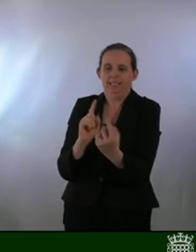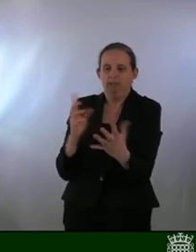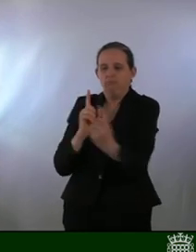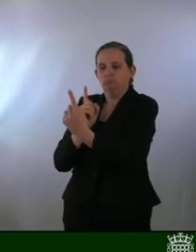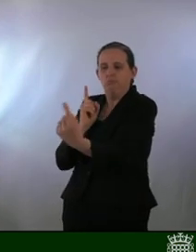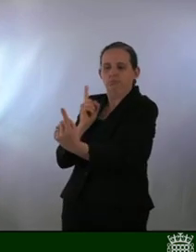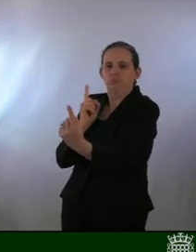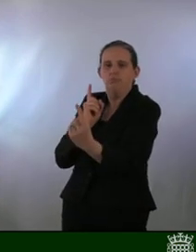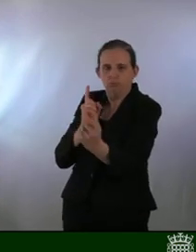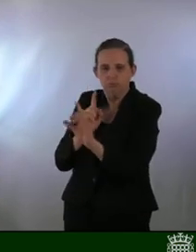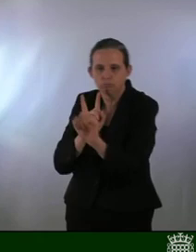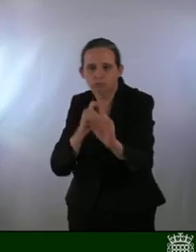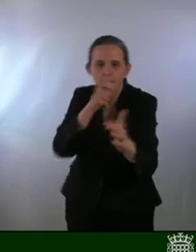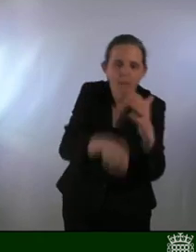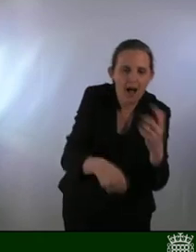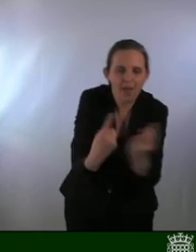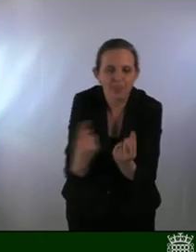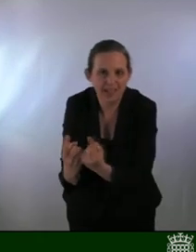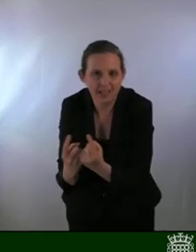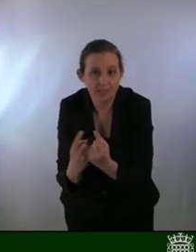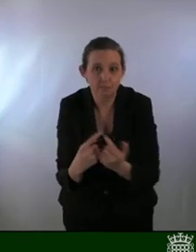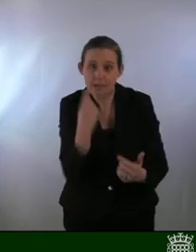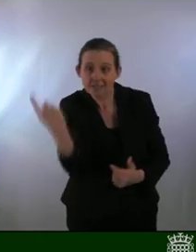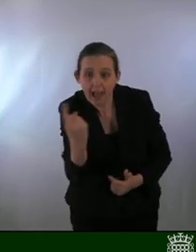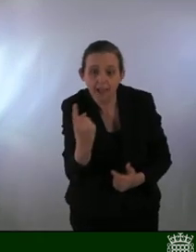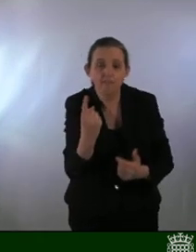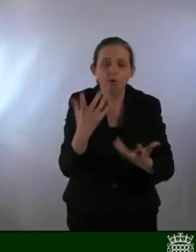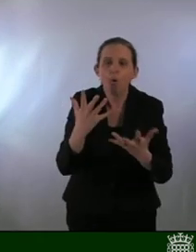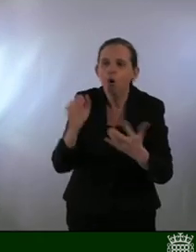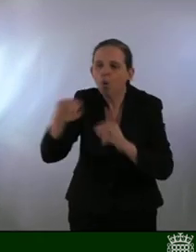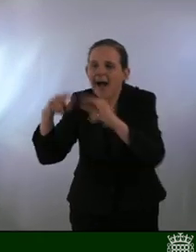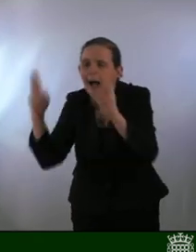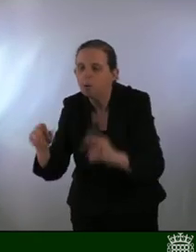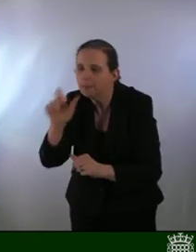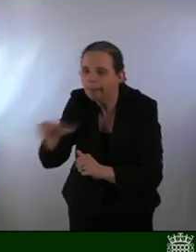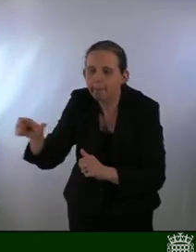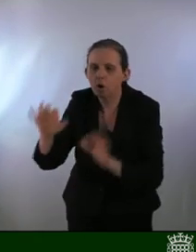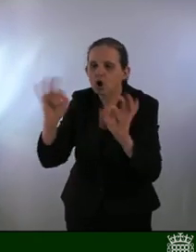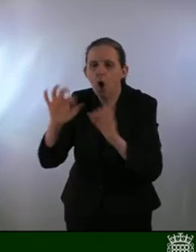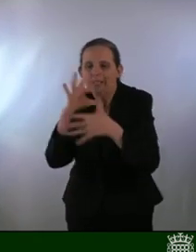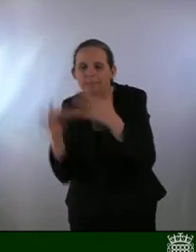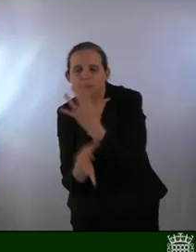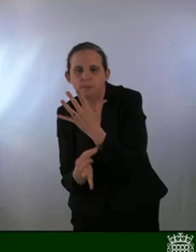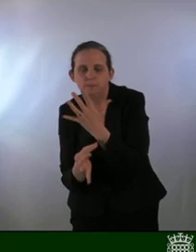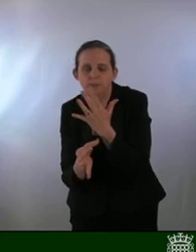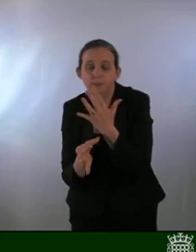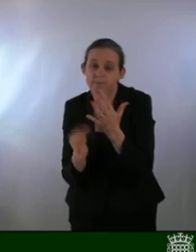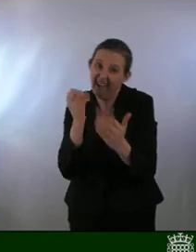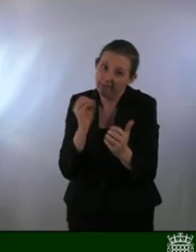supplies. Even if you or anyone in your household don't have symptoms, there is more that we have to ask